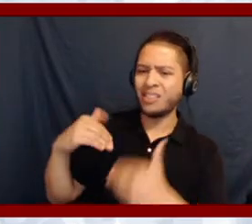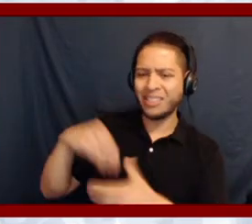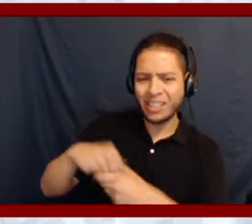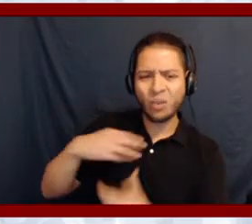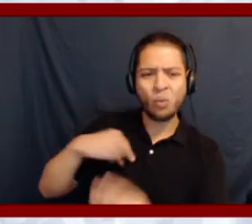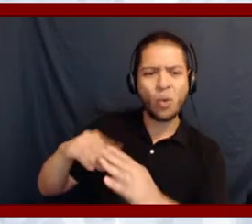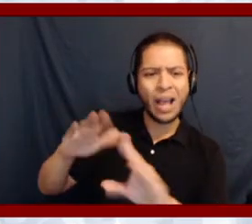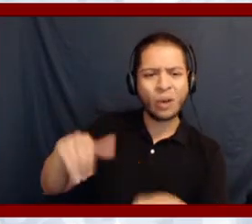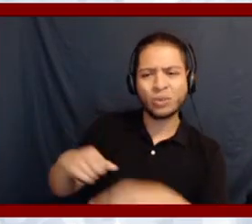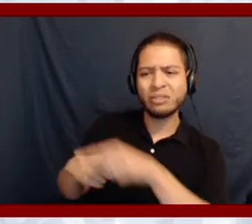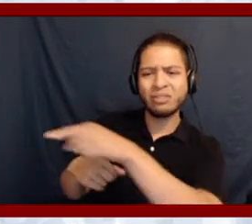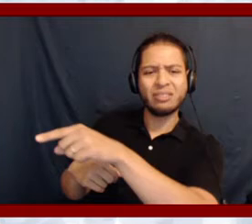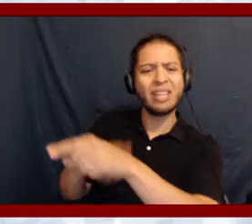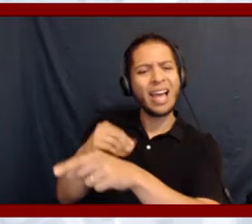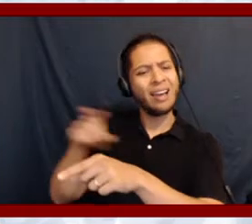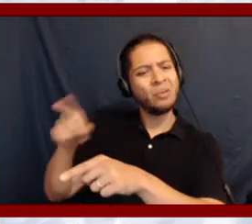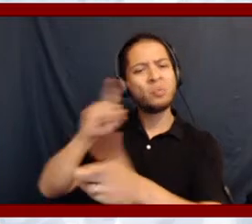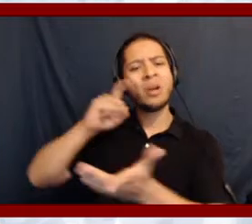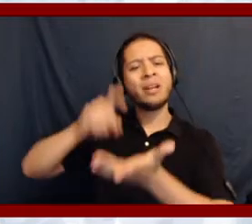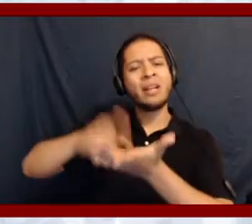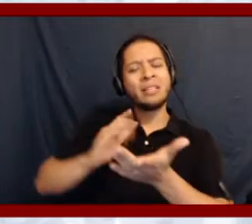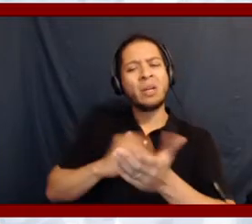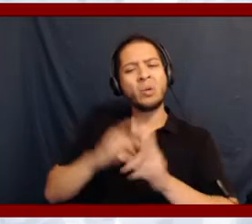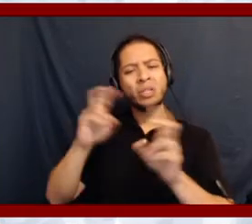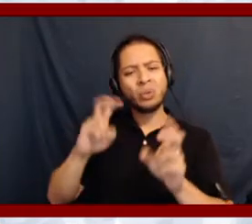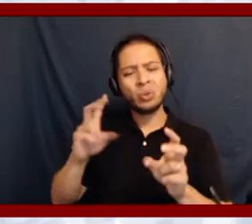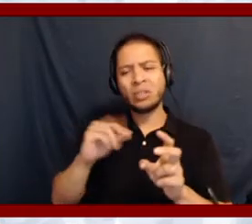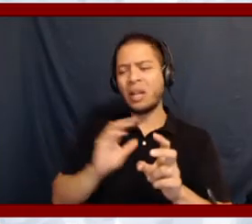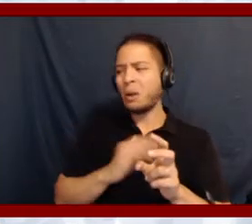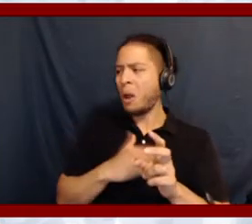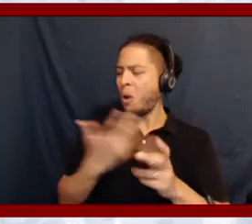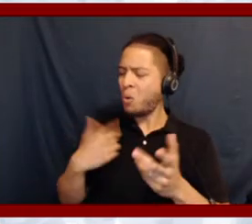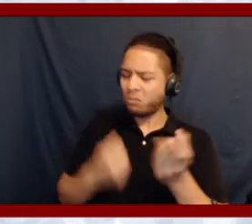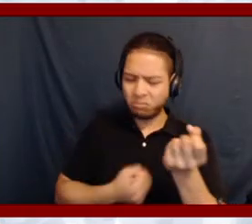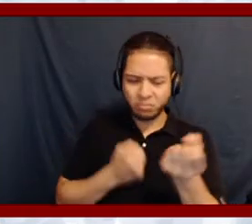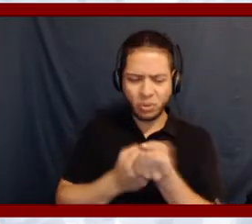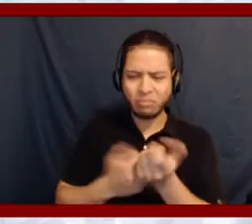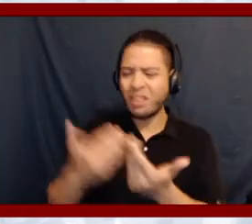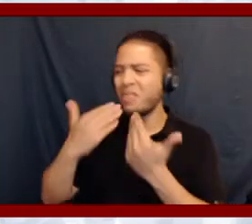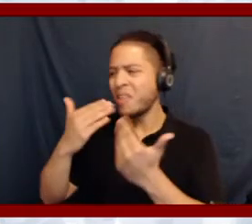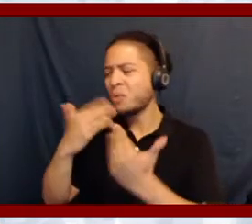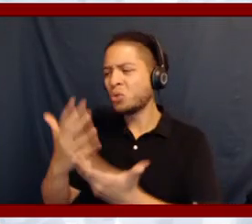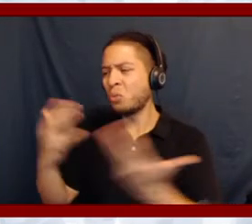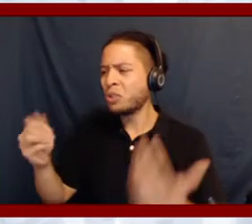country. And we're so delighted to have you here this morning. Thank you, Mr. Richmond. Secretary Cardona.